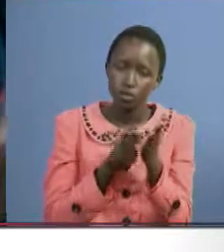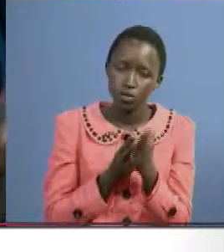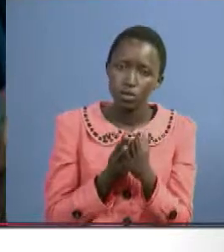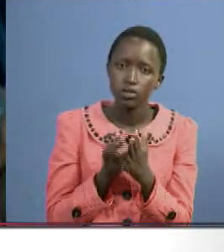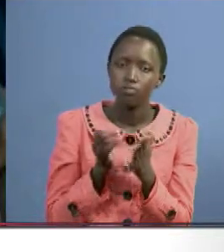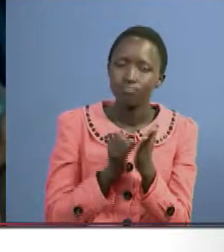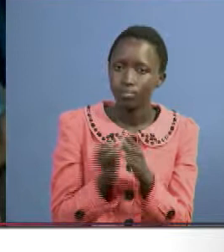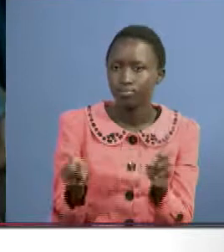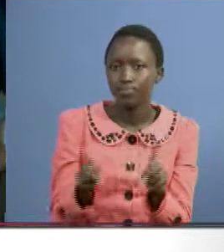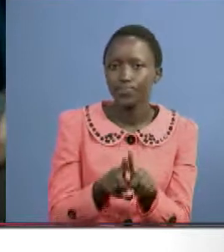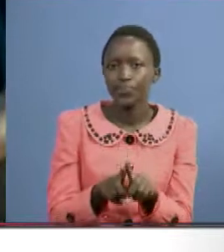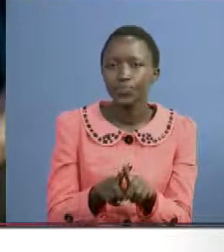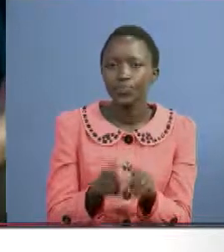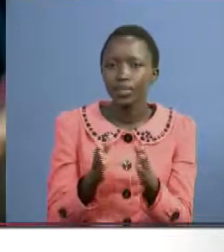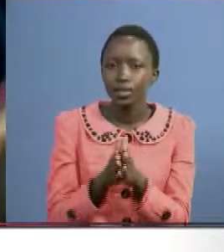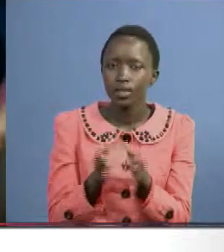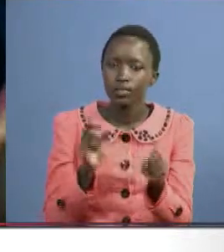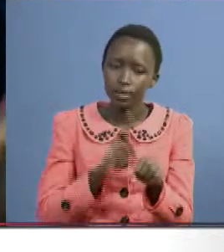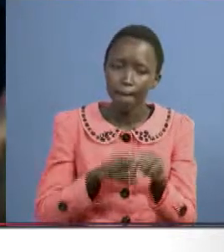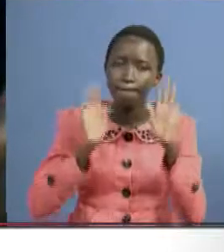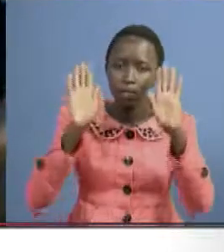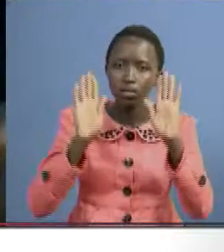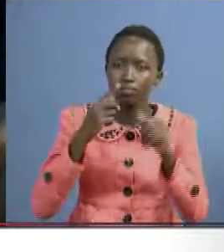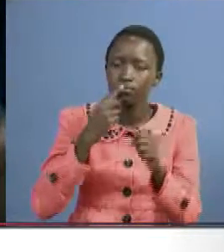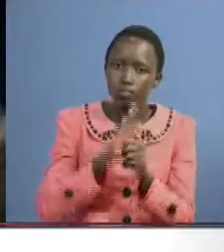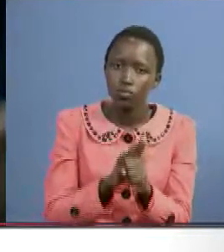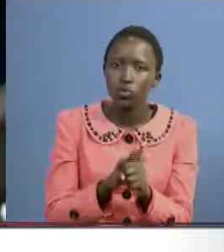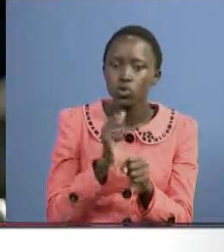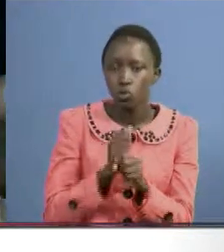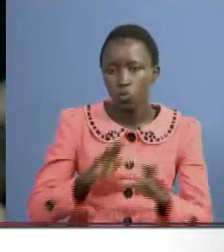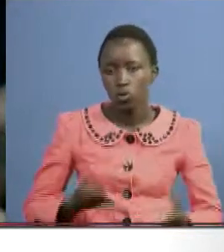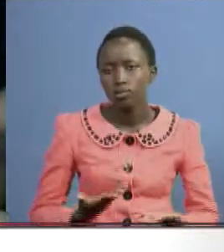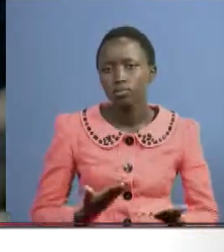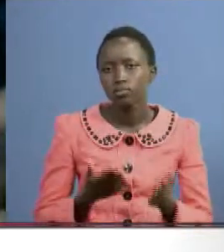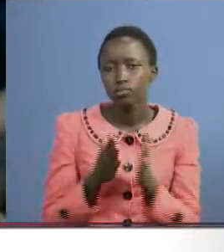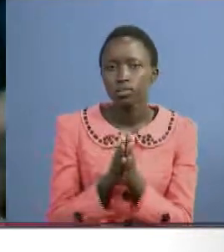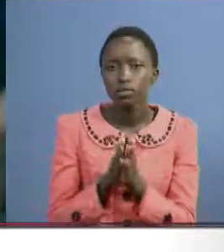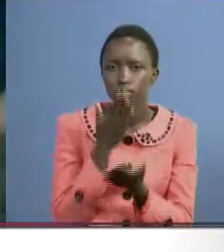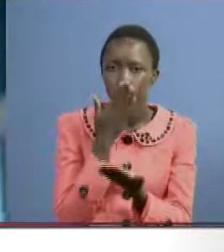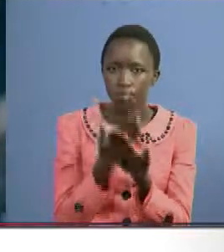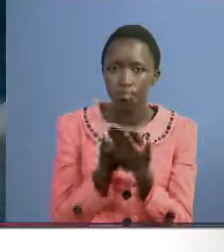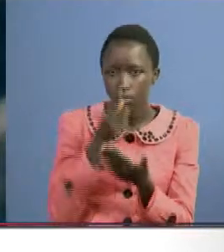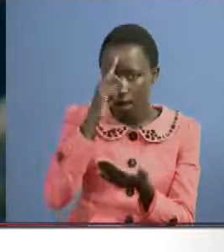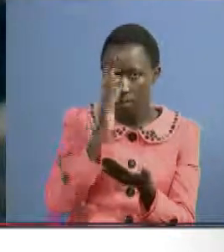sincerity and honesty. As I was campaigning, I promised what I would do. And thank you for believing in me.